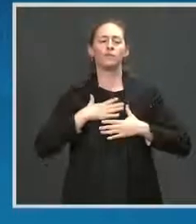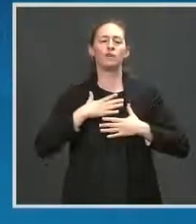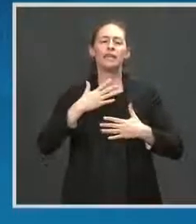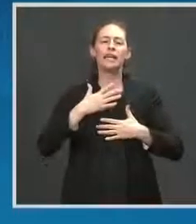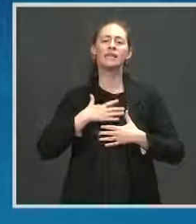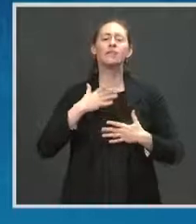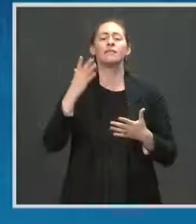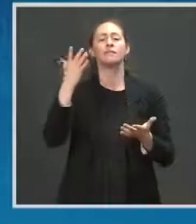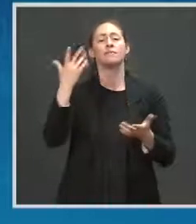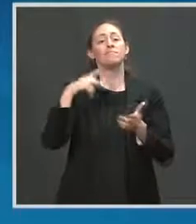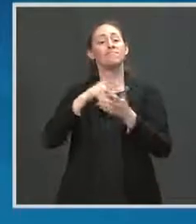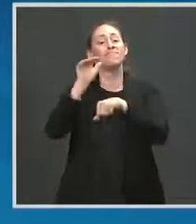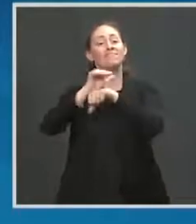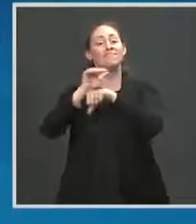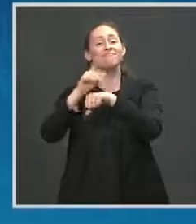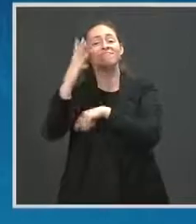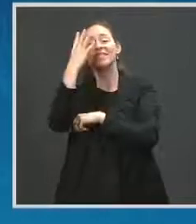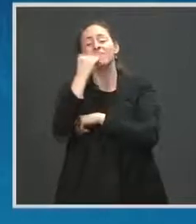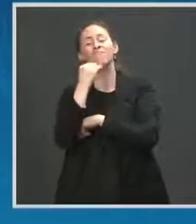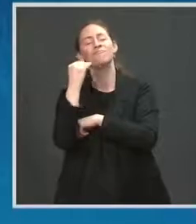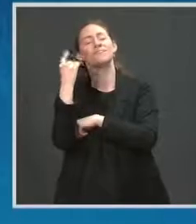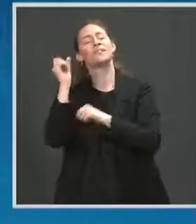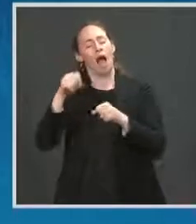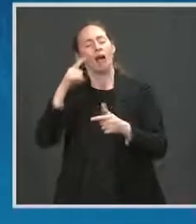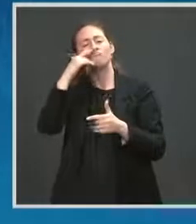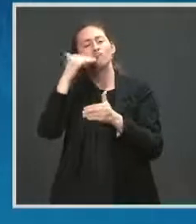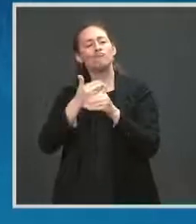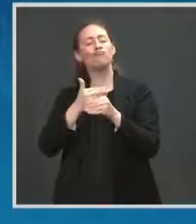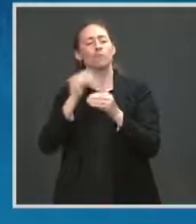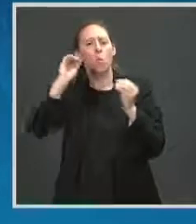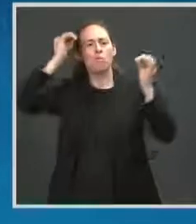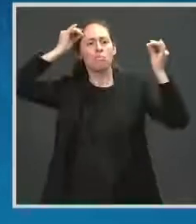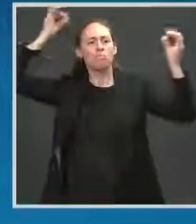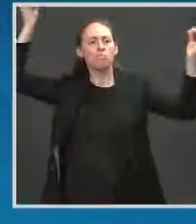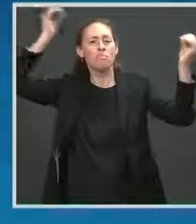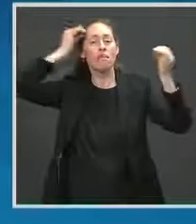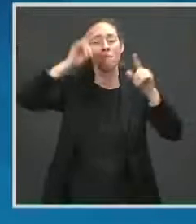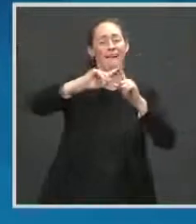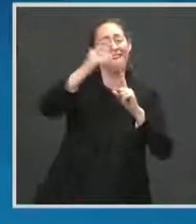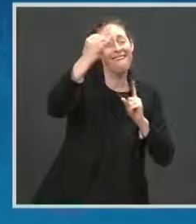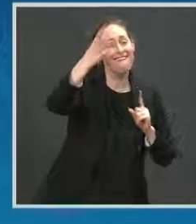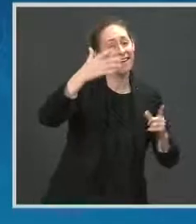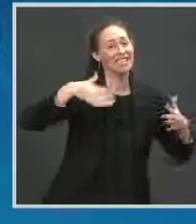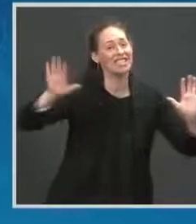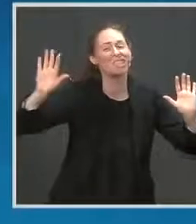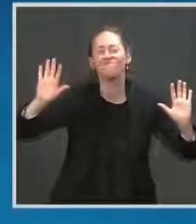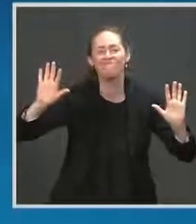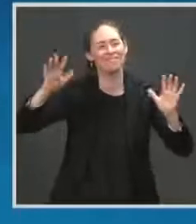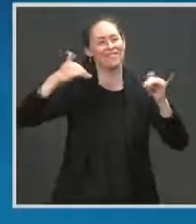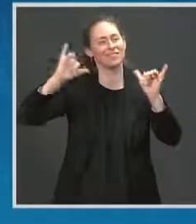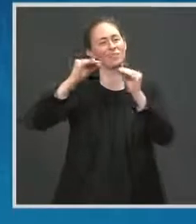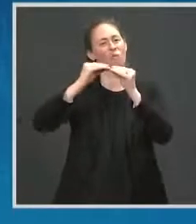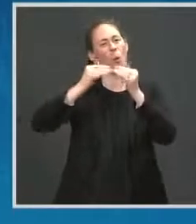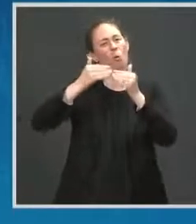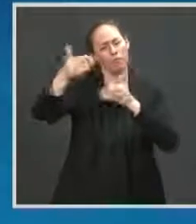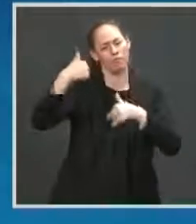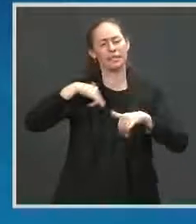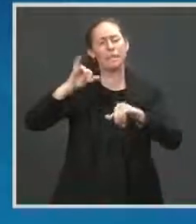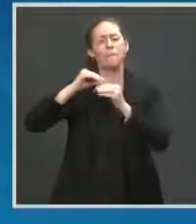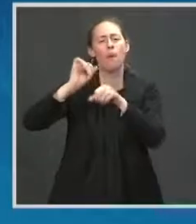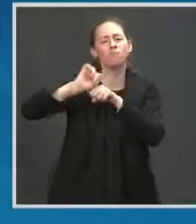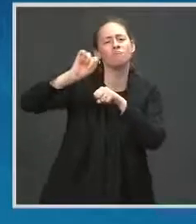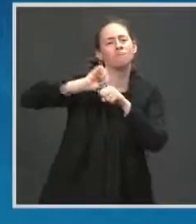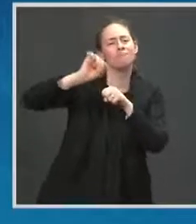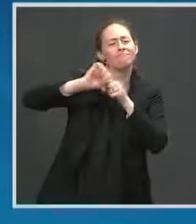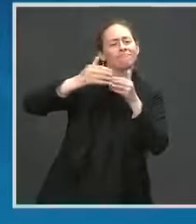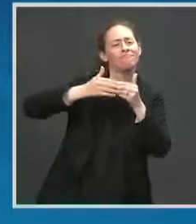better. And we are not done. The President and I are ready to keep going. And we are